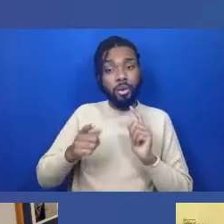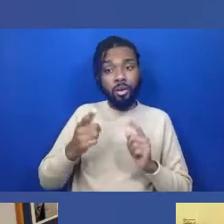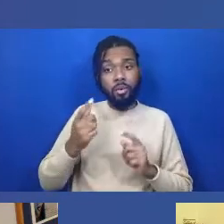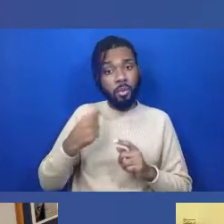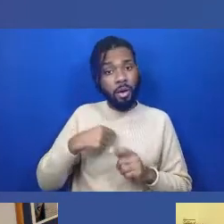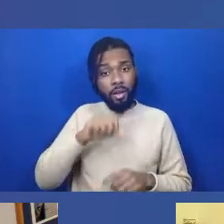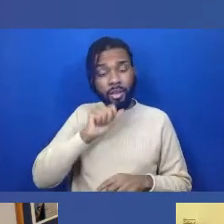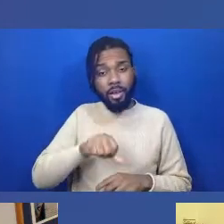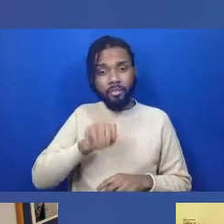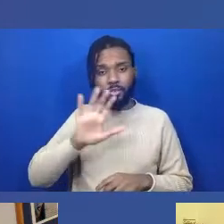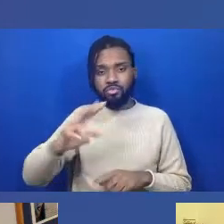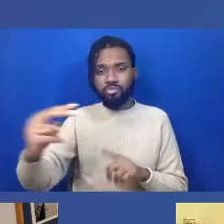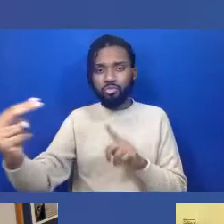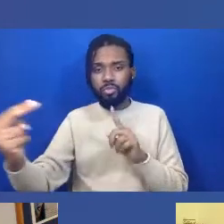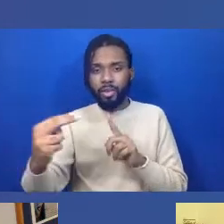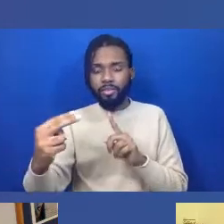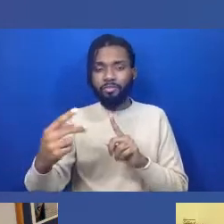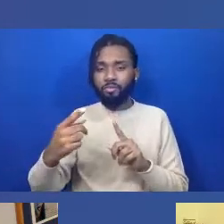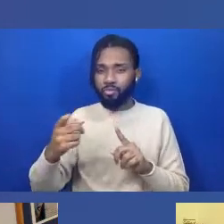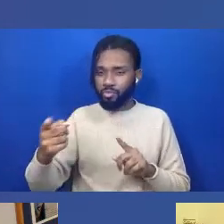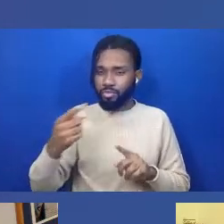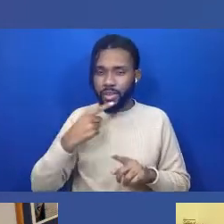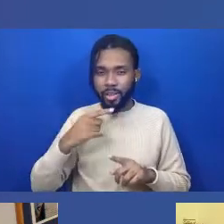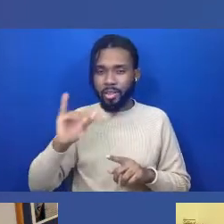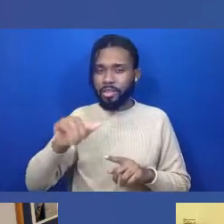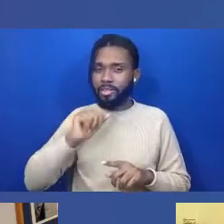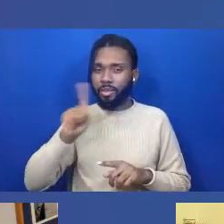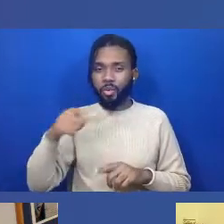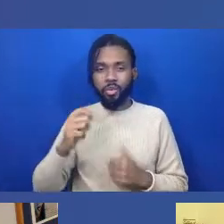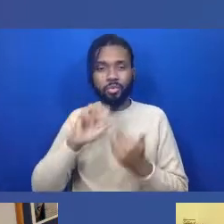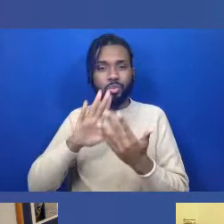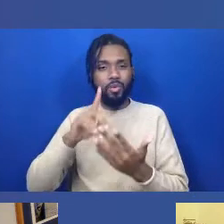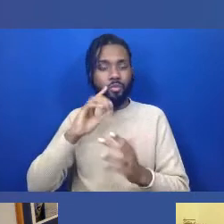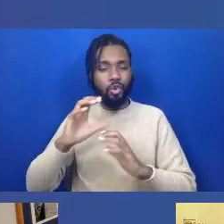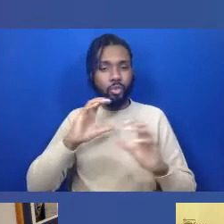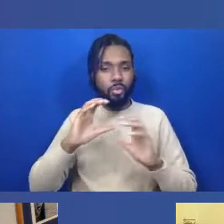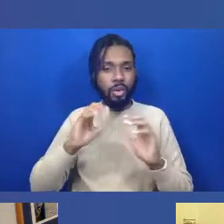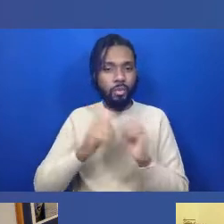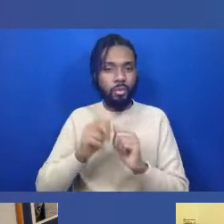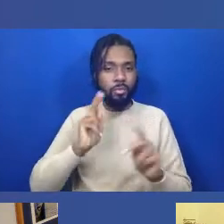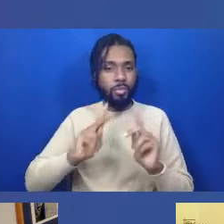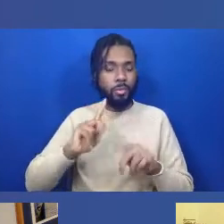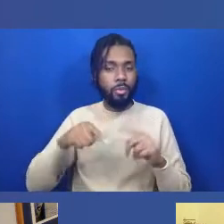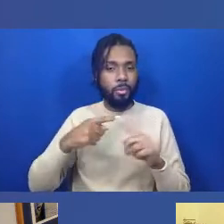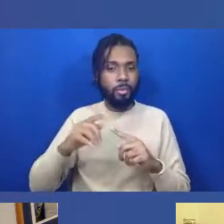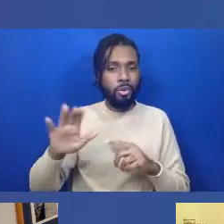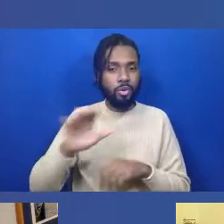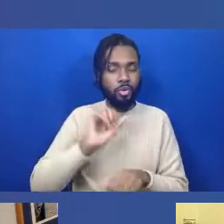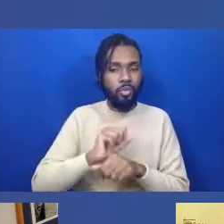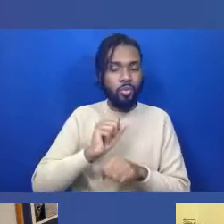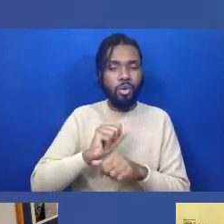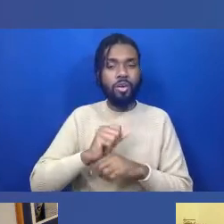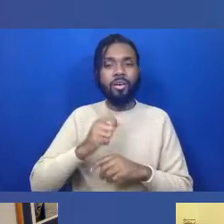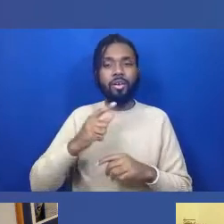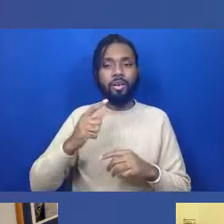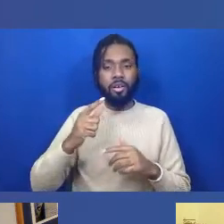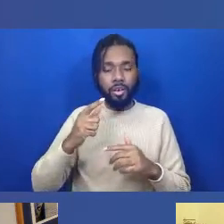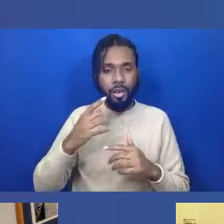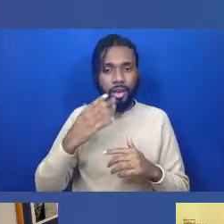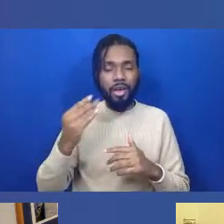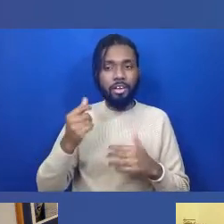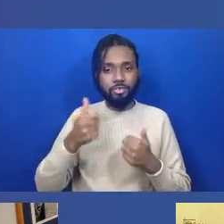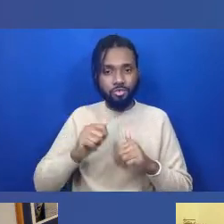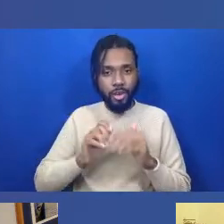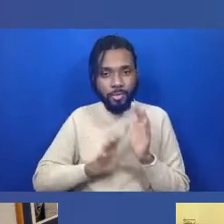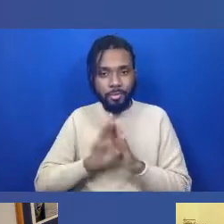that you're framing it. It's that's not the only way to actually communicate with other people about what you do and advance projects and build work and build a